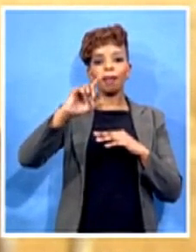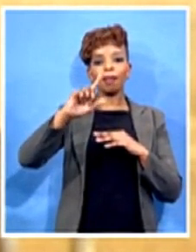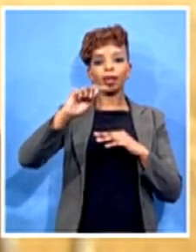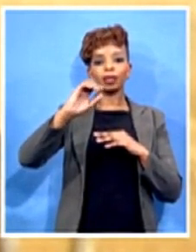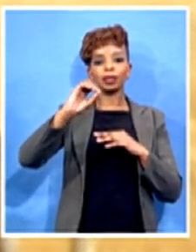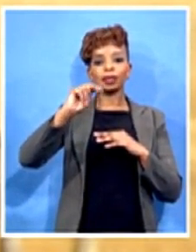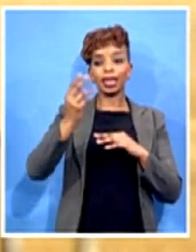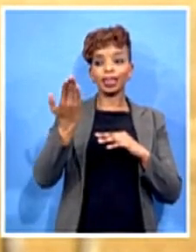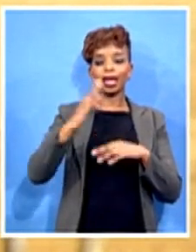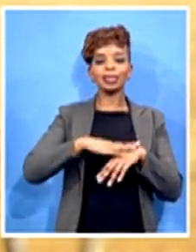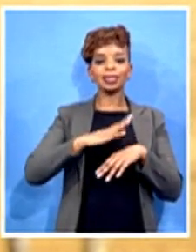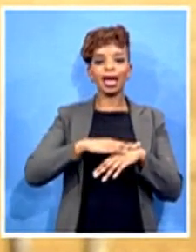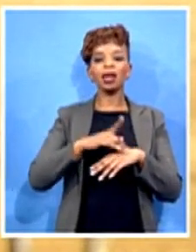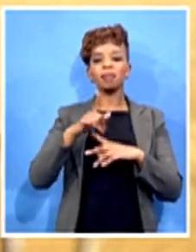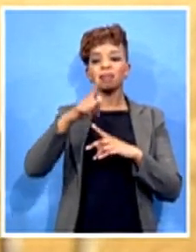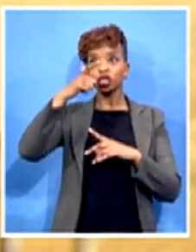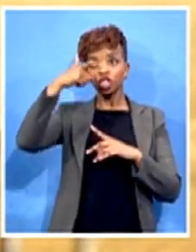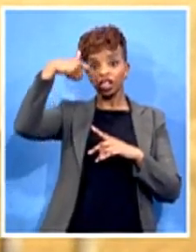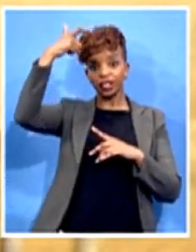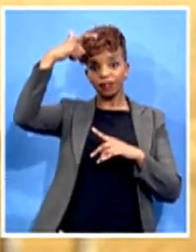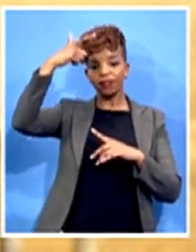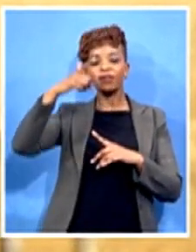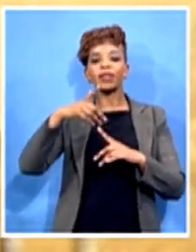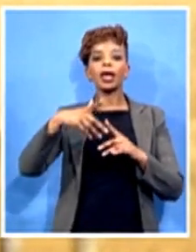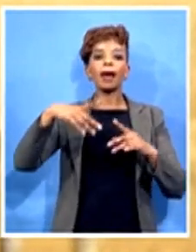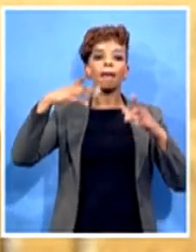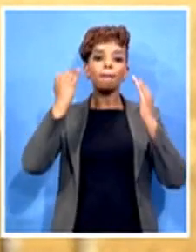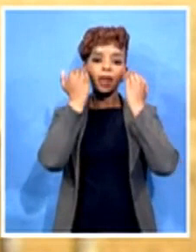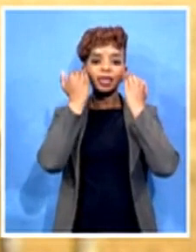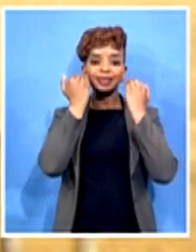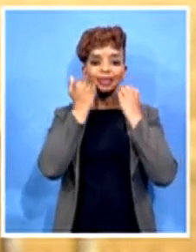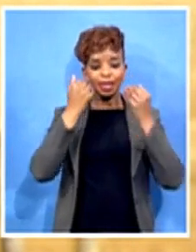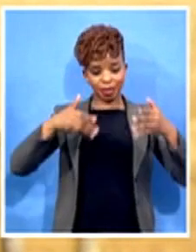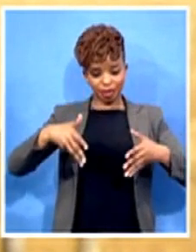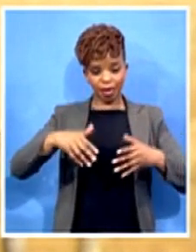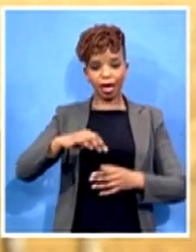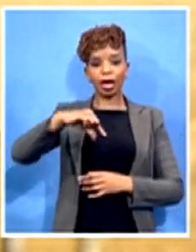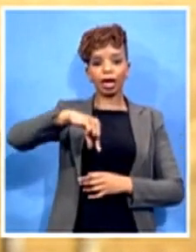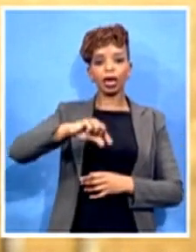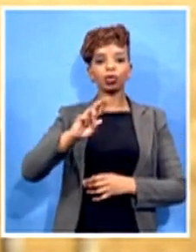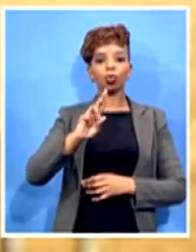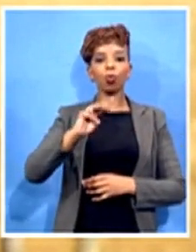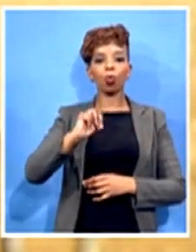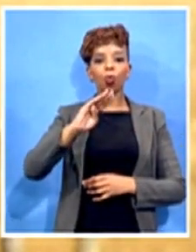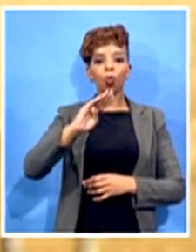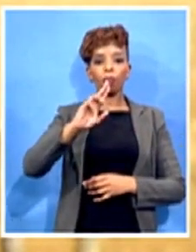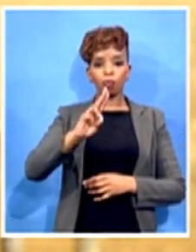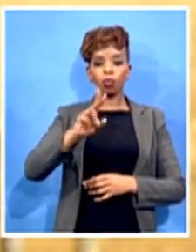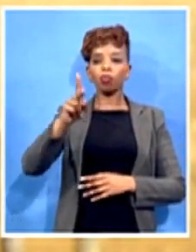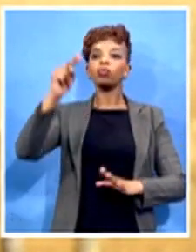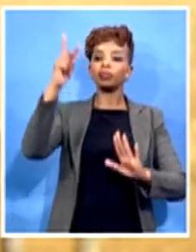killed, then he was the one that was now accused of his death, even